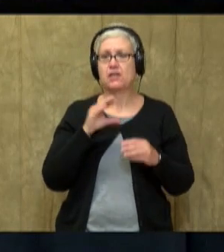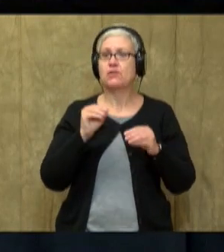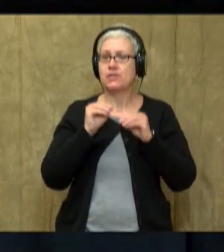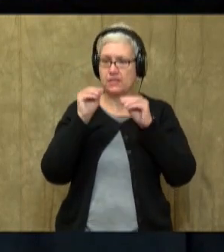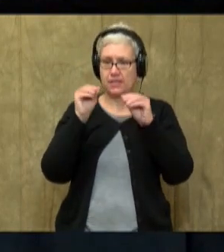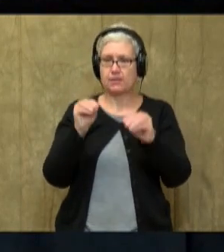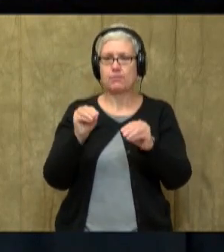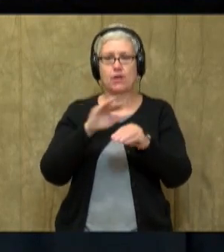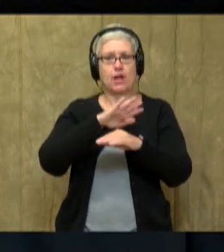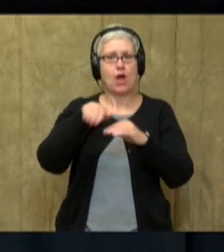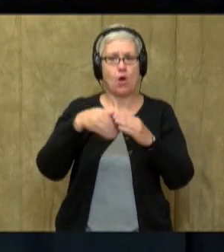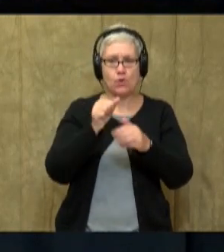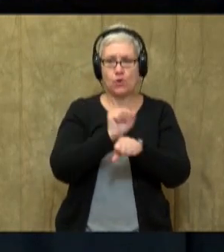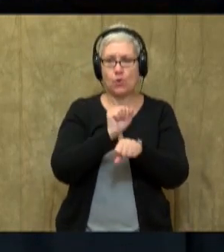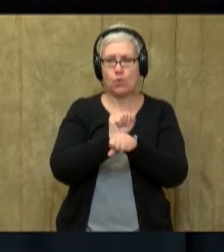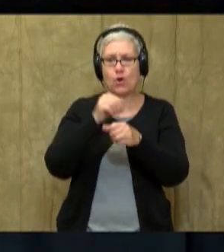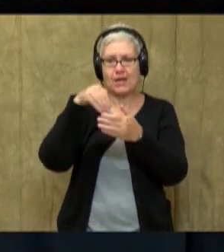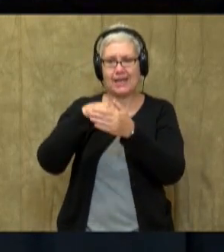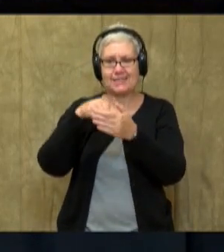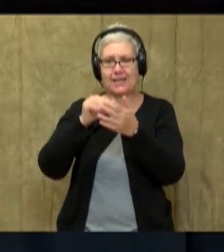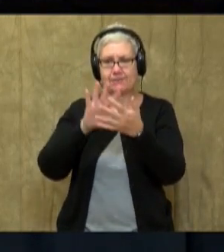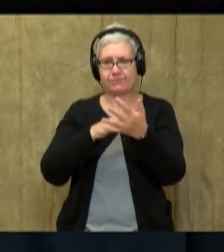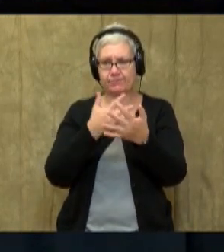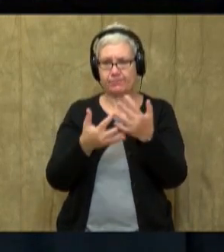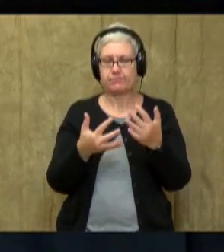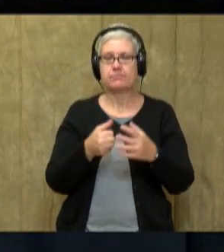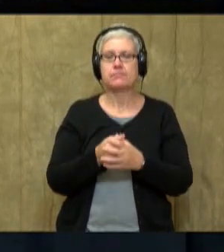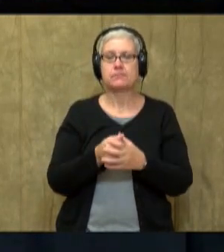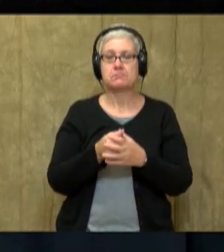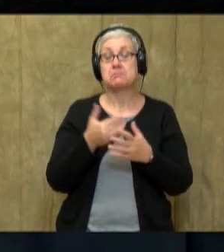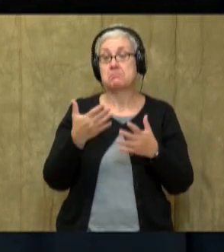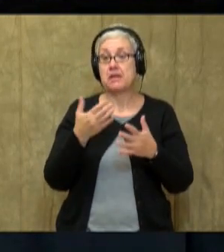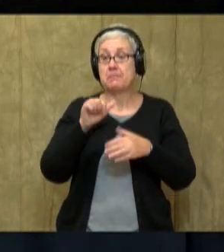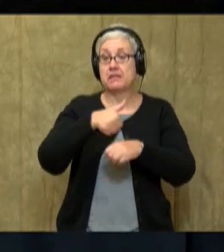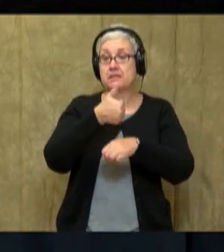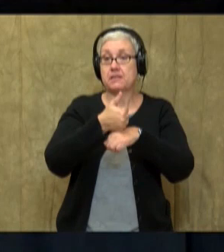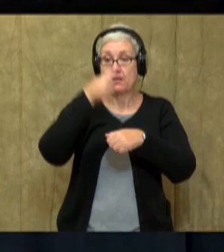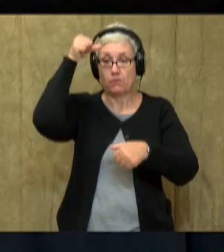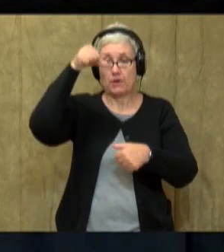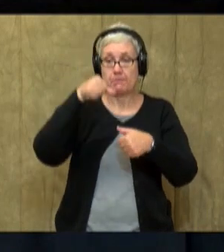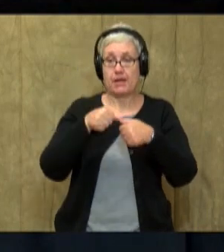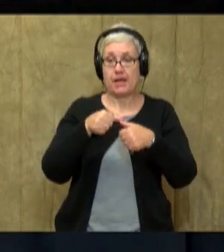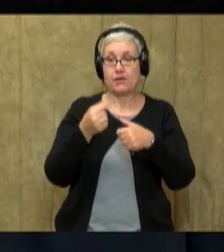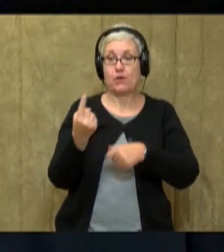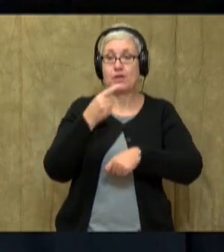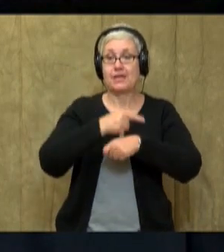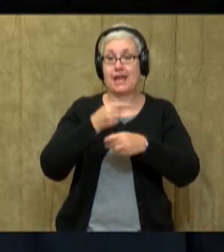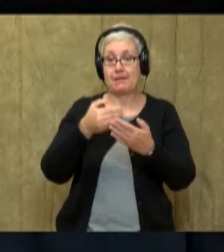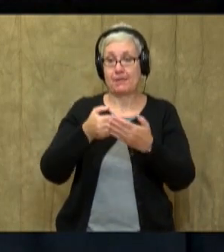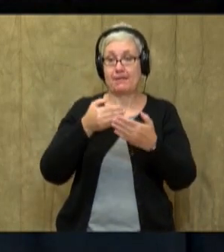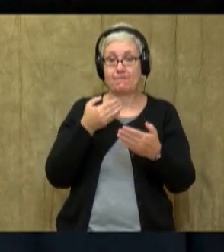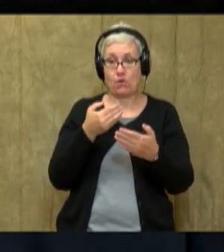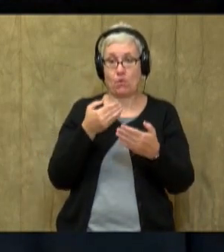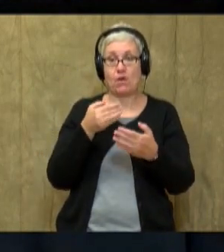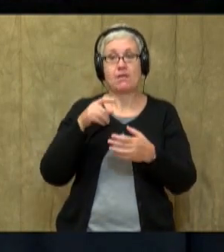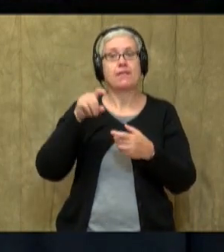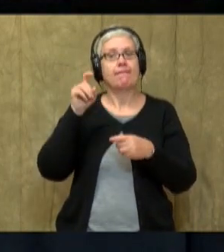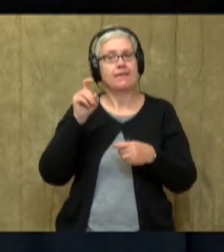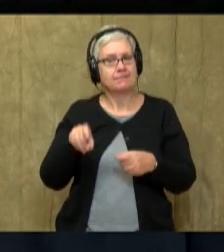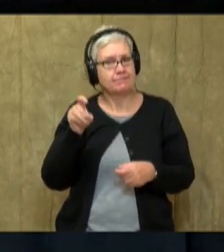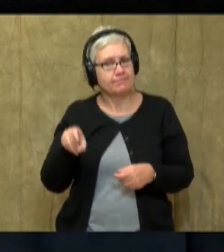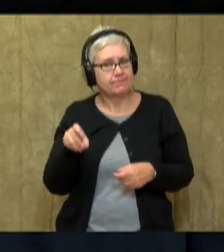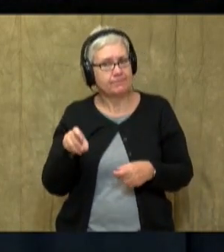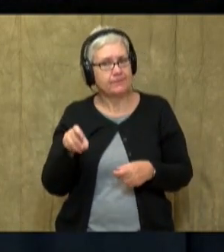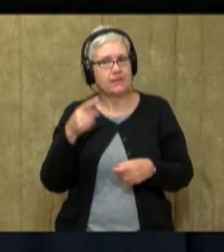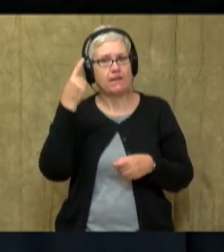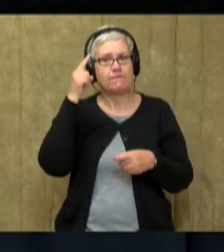You can set it to even give you reminders a day before or a couple of days before, but this is essential in making sure that